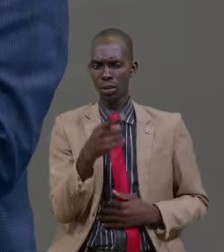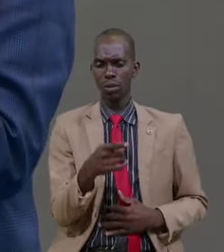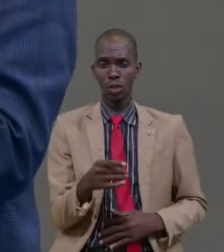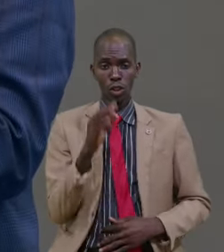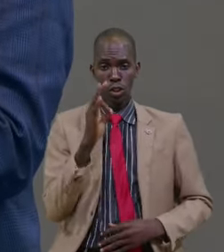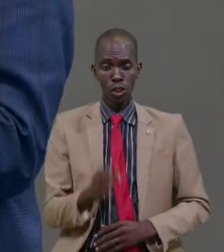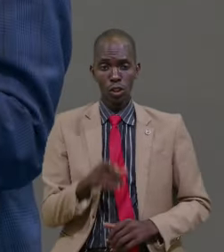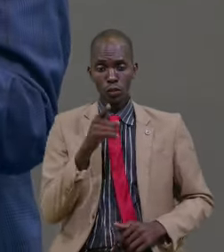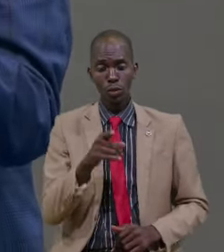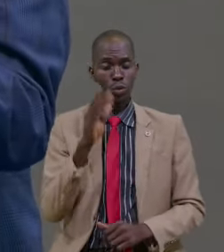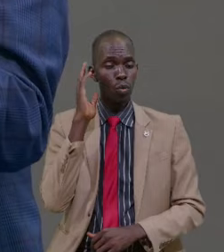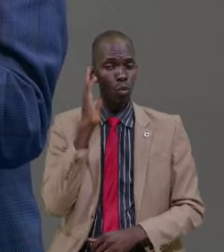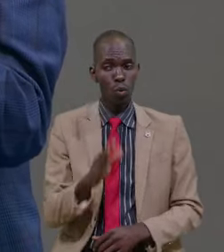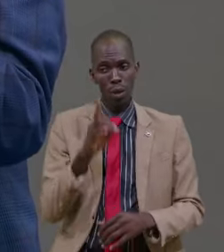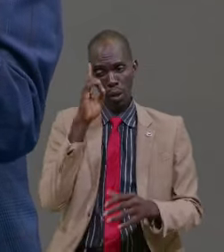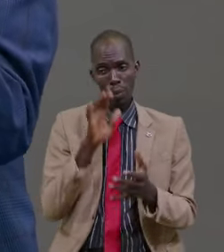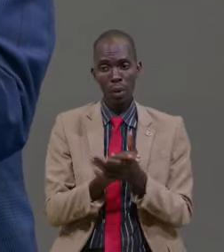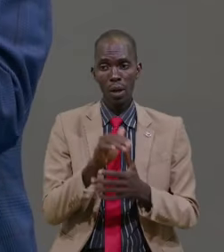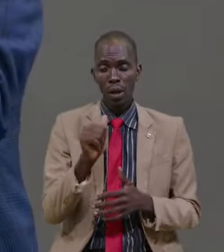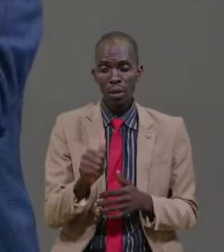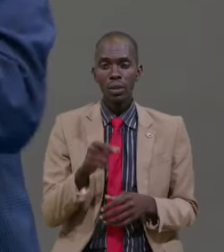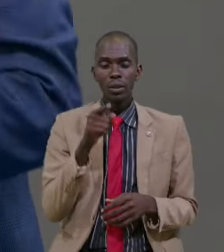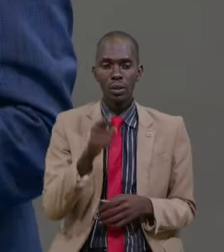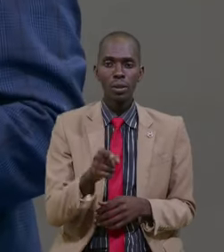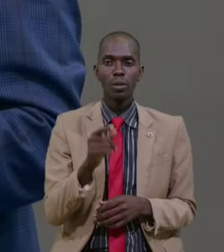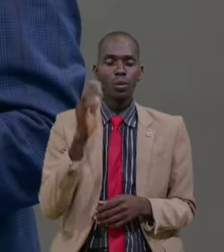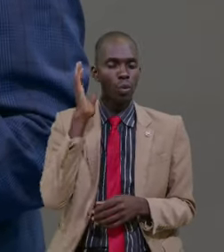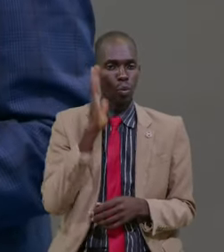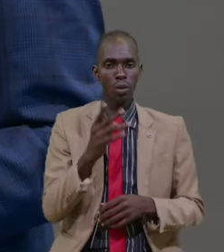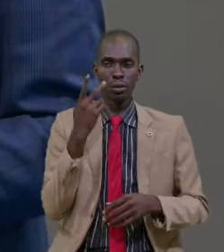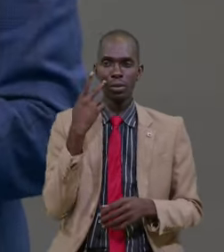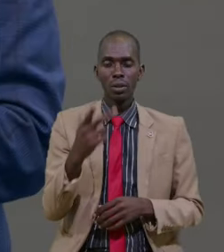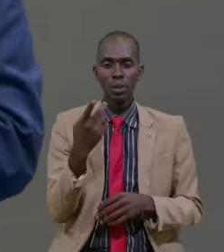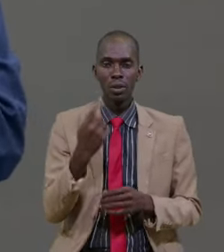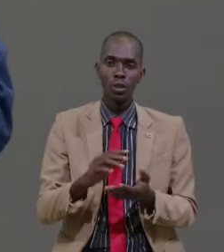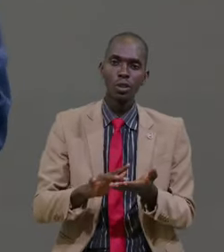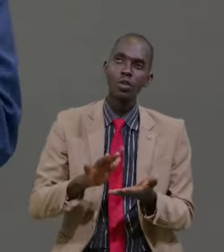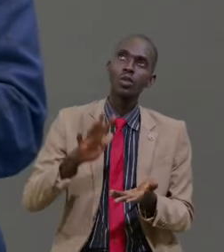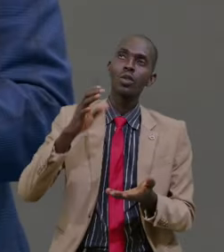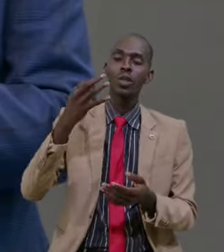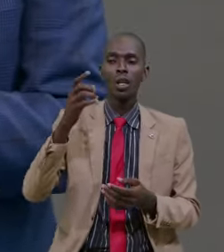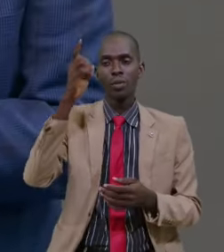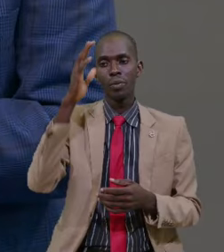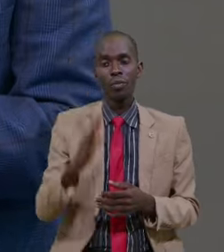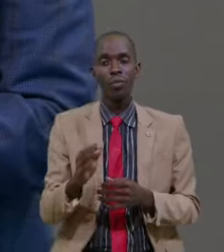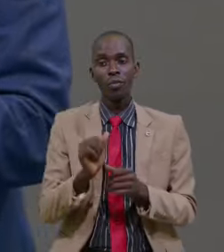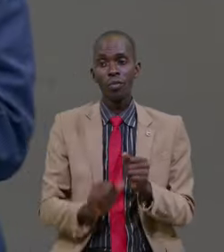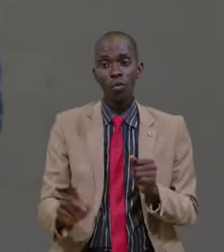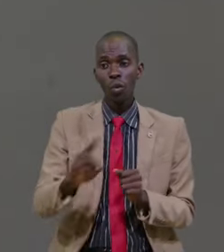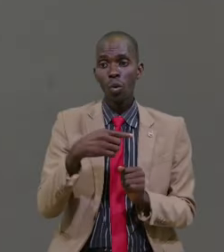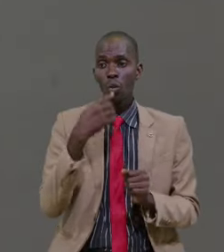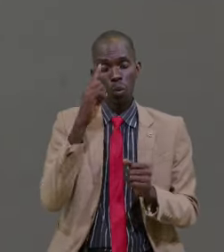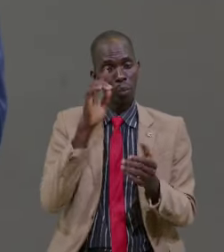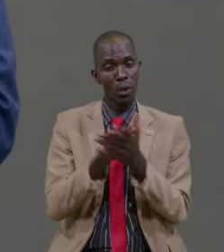wouldest believe, thou shouldest see the glory of God? Everyone who believes